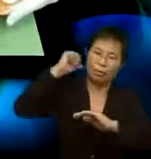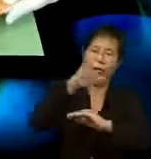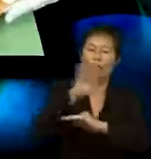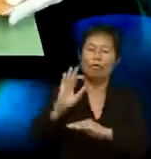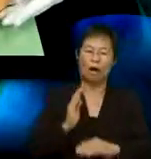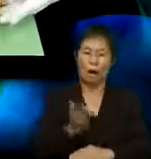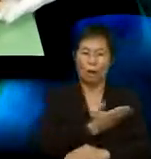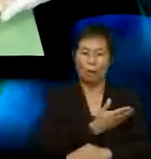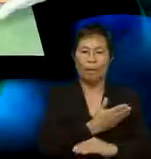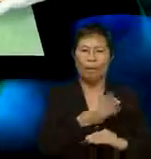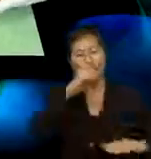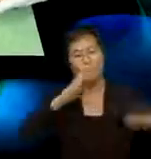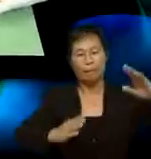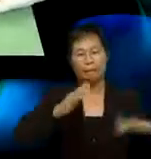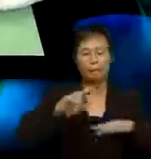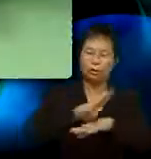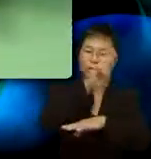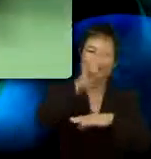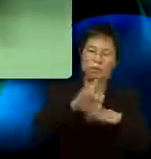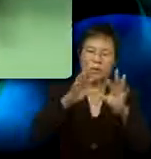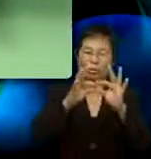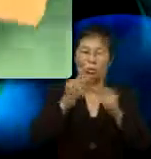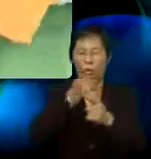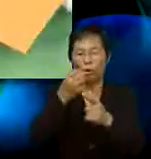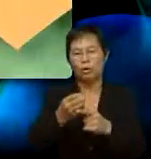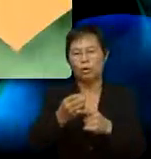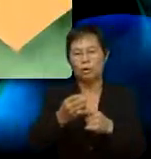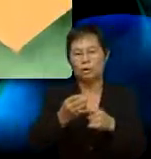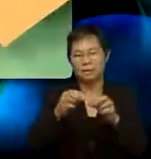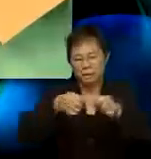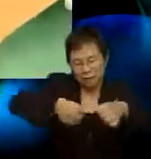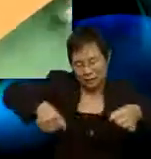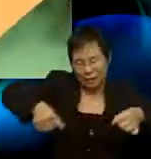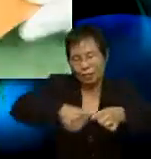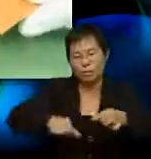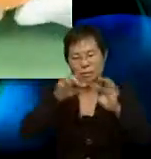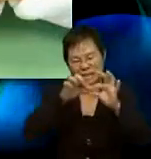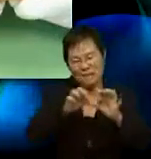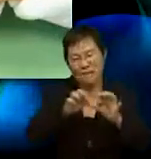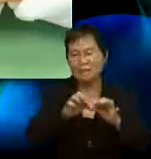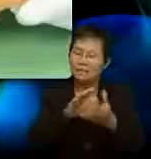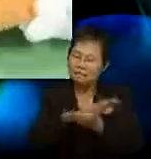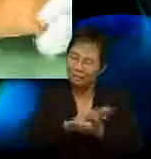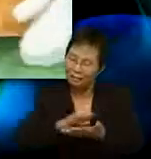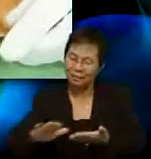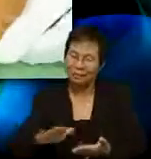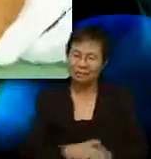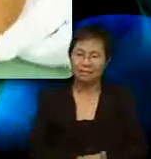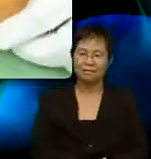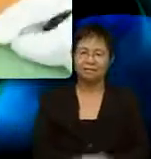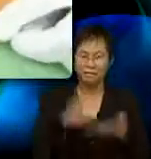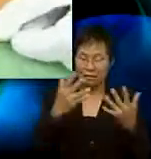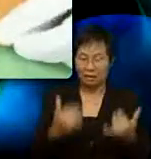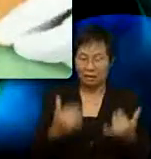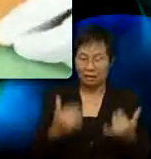puppet. You may use some glue or perhaps a double-sided tape to let it stick there nicely. So